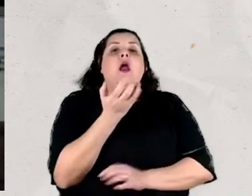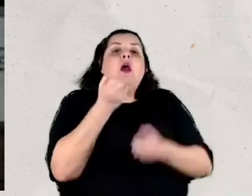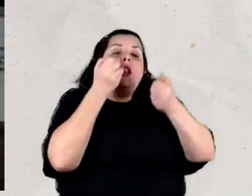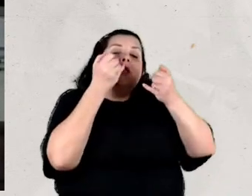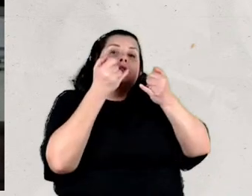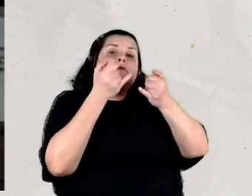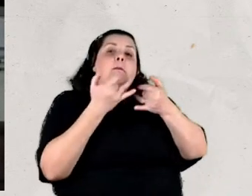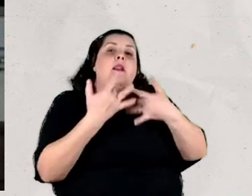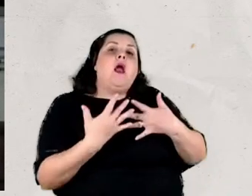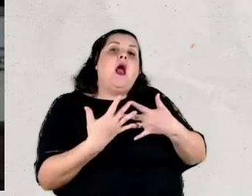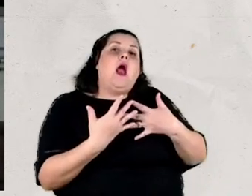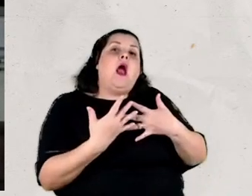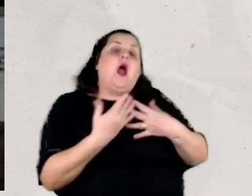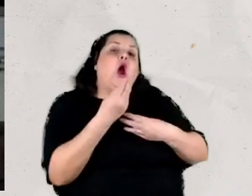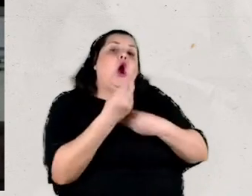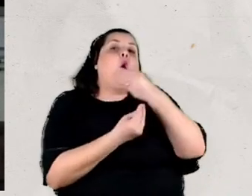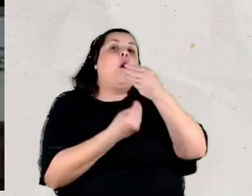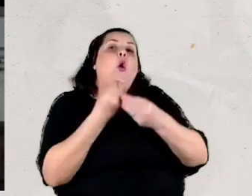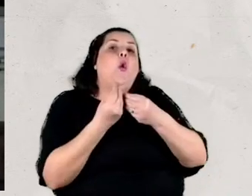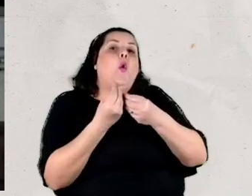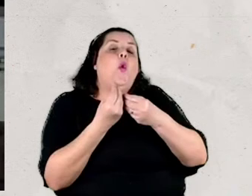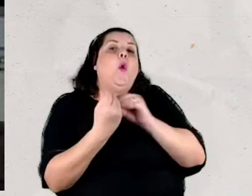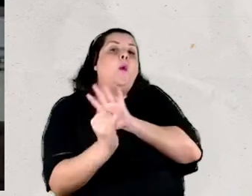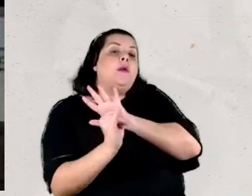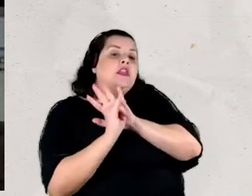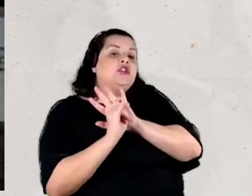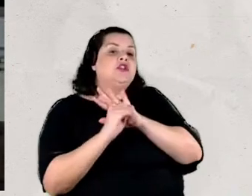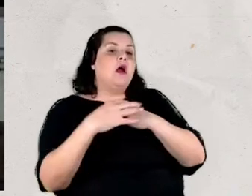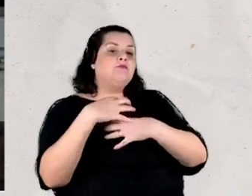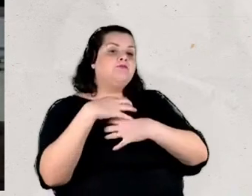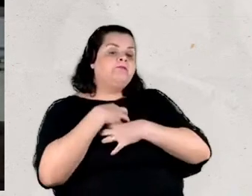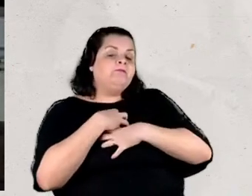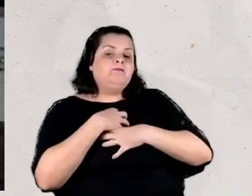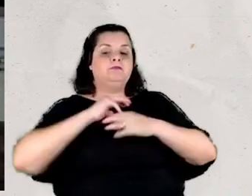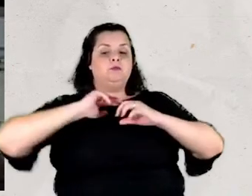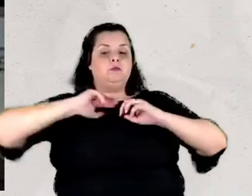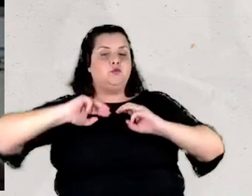my job. I can't do anything more than that.